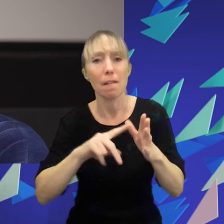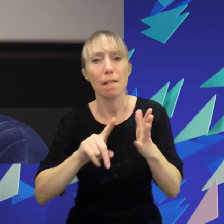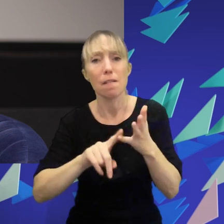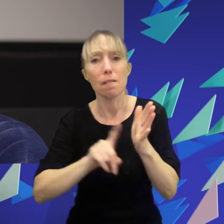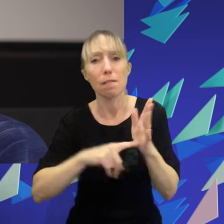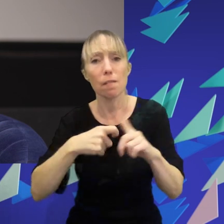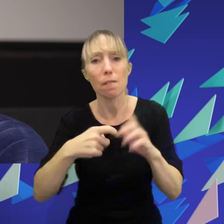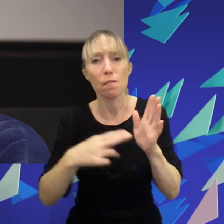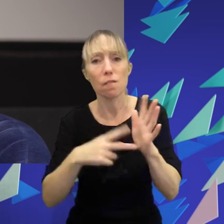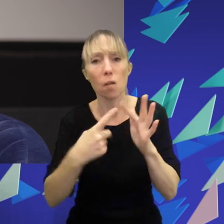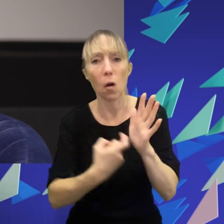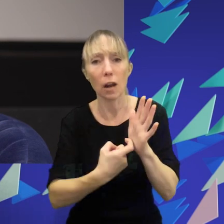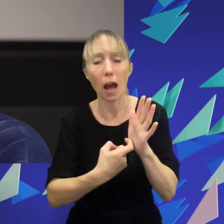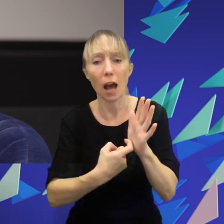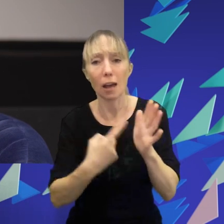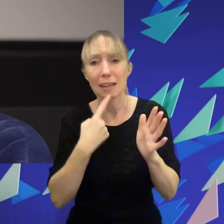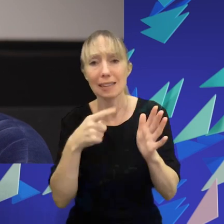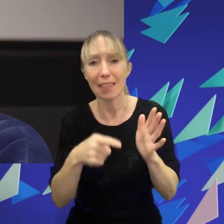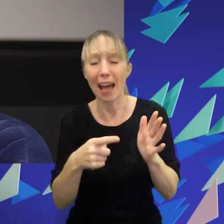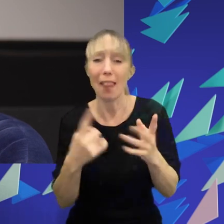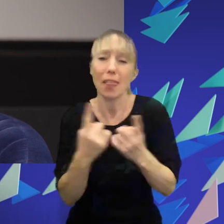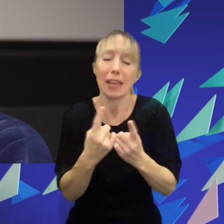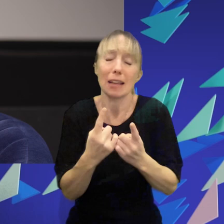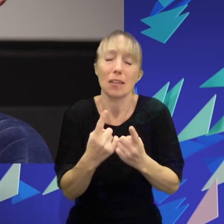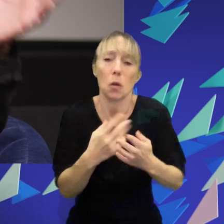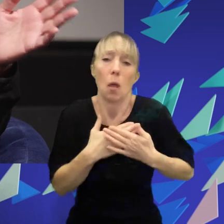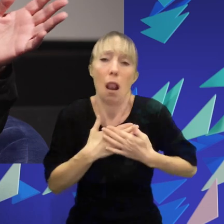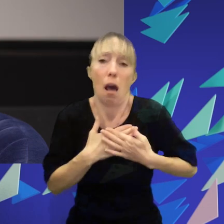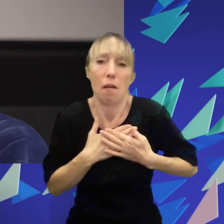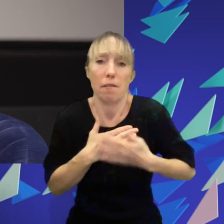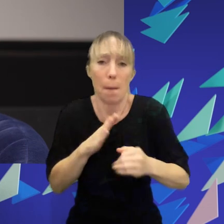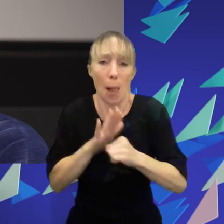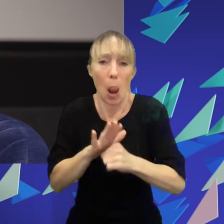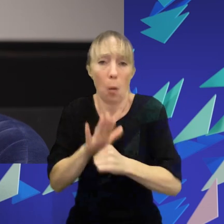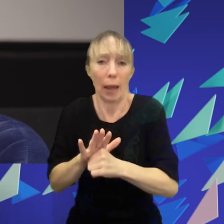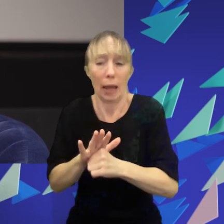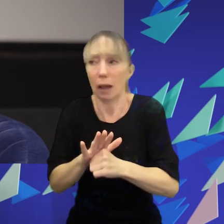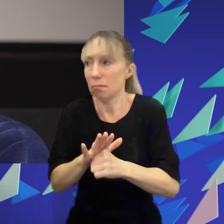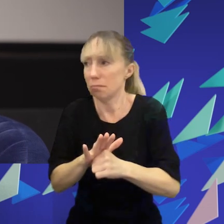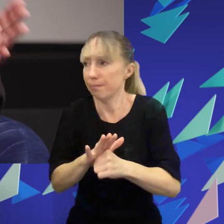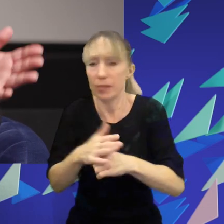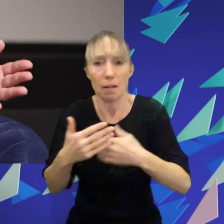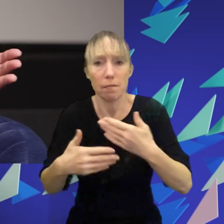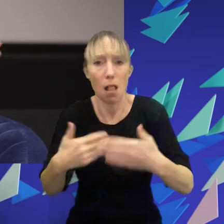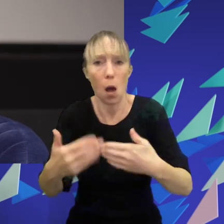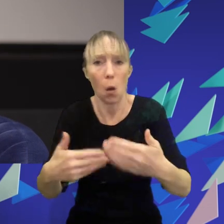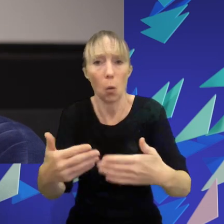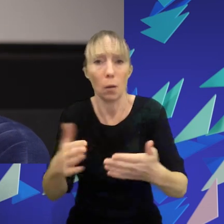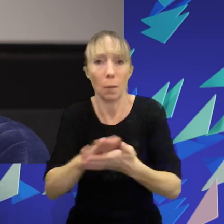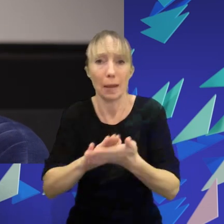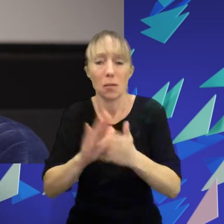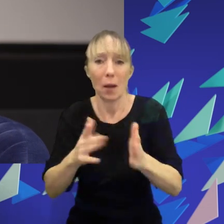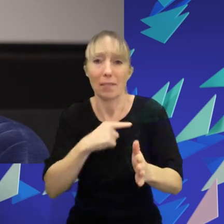things that you sometimes love more is the things that really are blocking the energy of the whole thing, and you have to kill them to make the whole thing